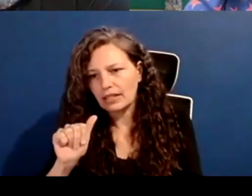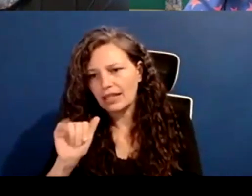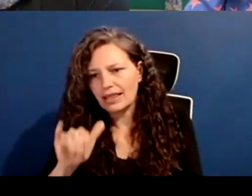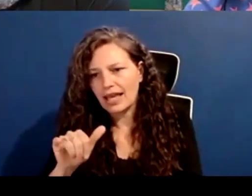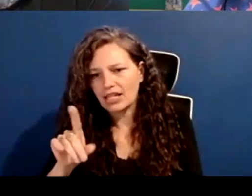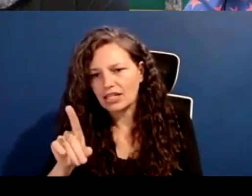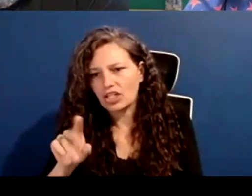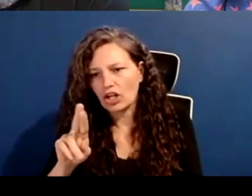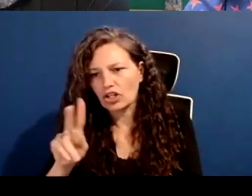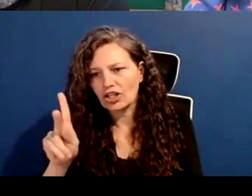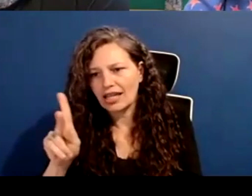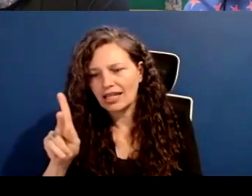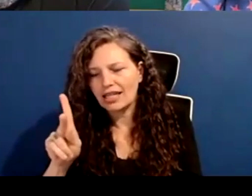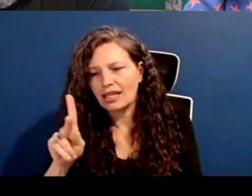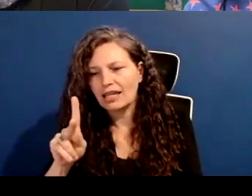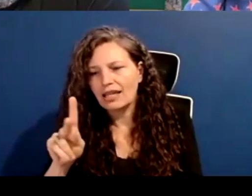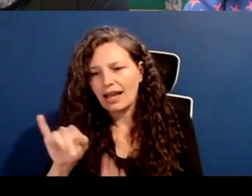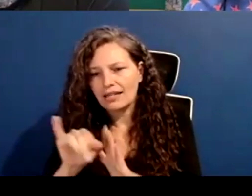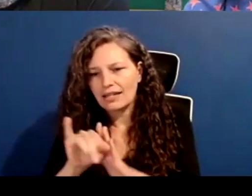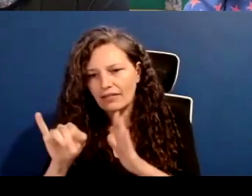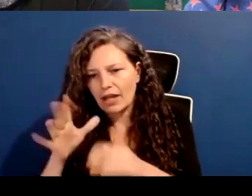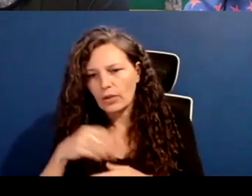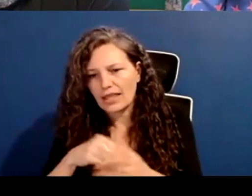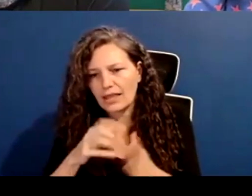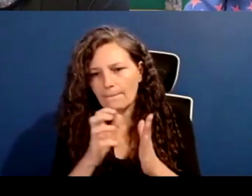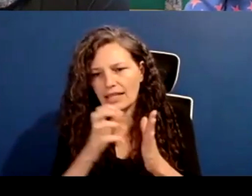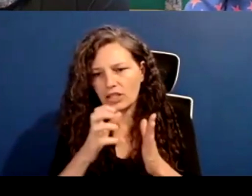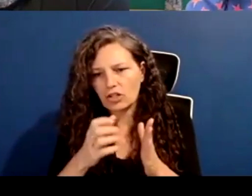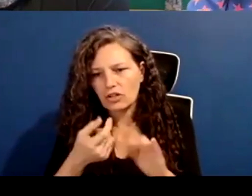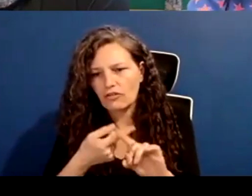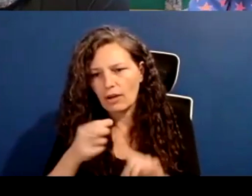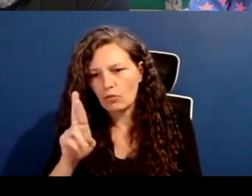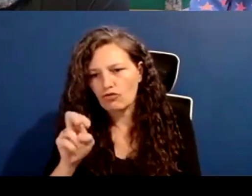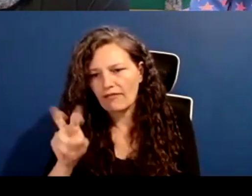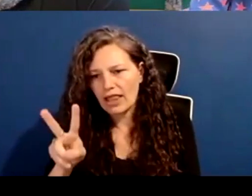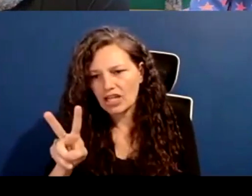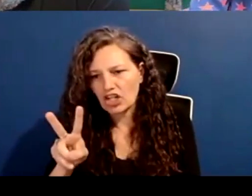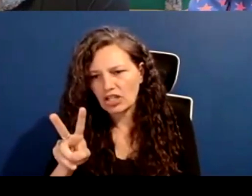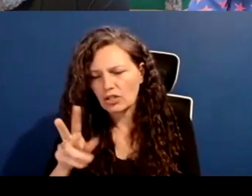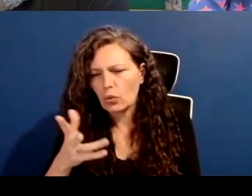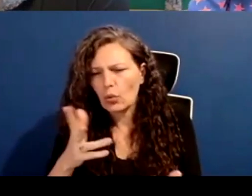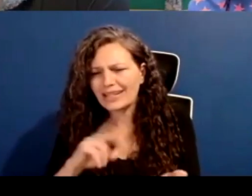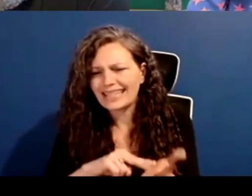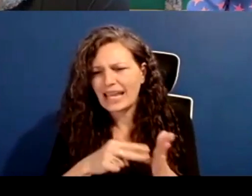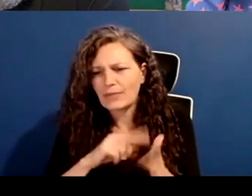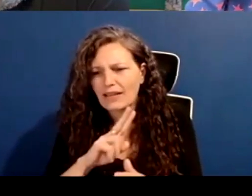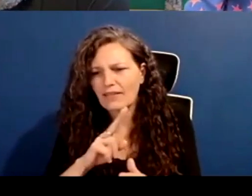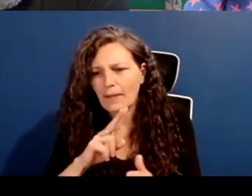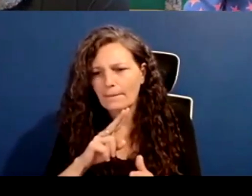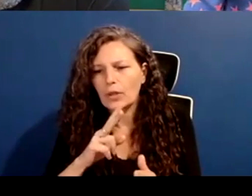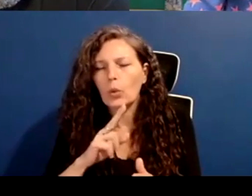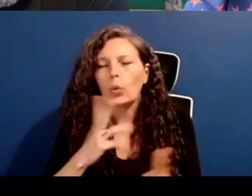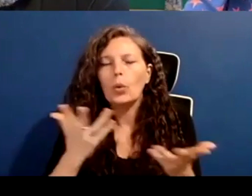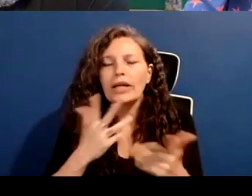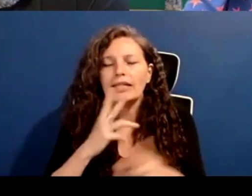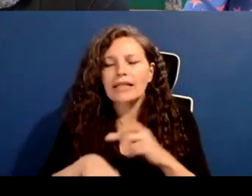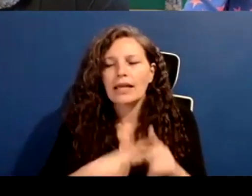from Revelations? What types of meaning making can arise from that tension?